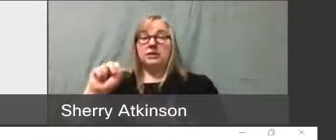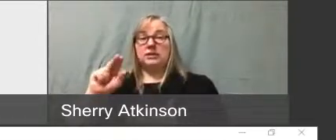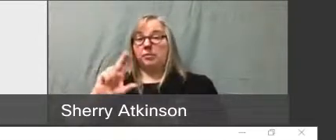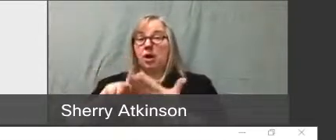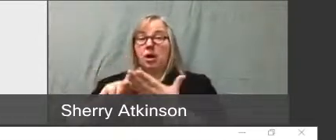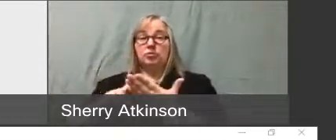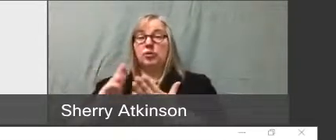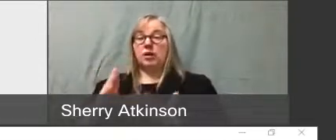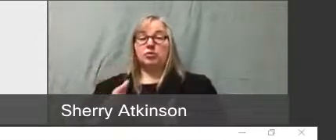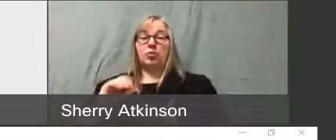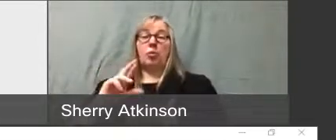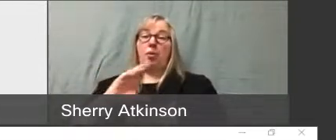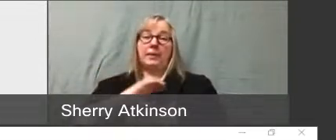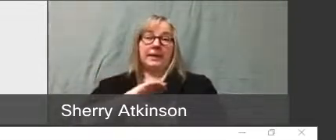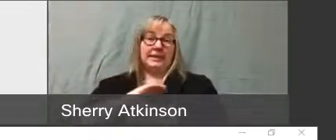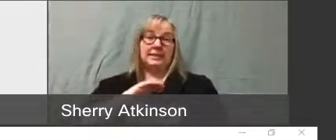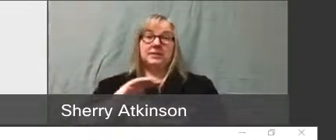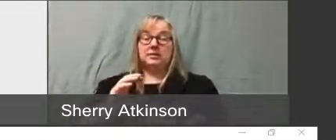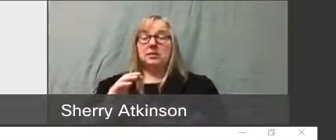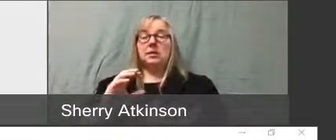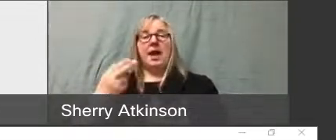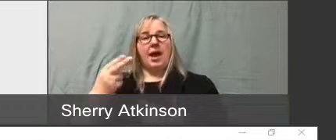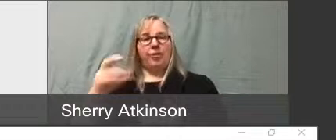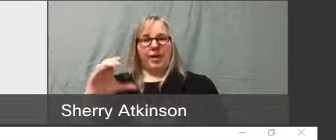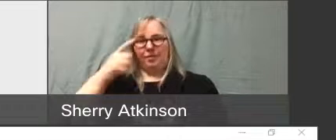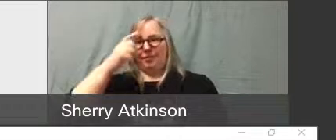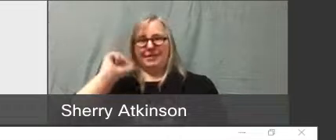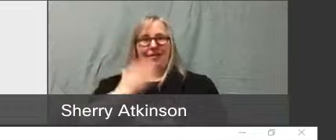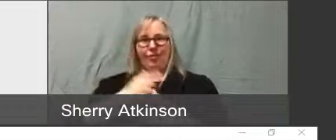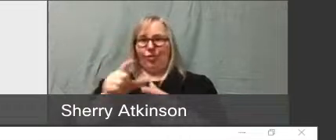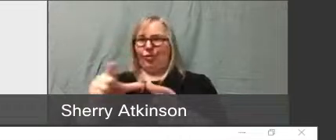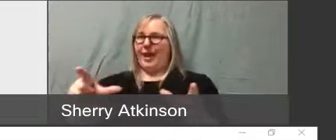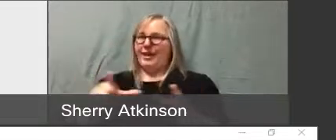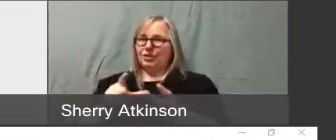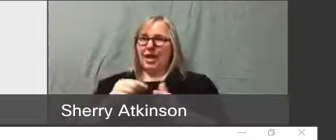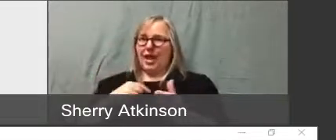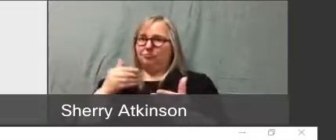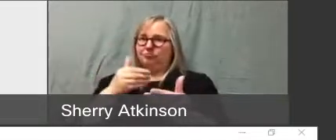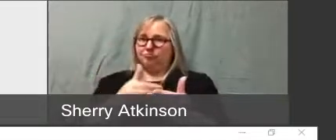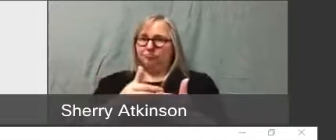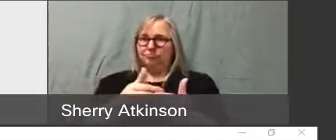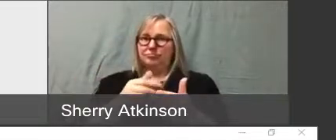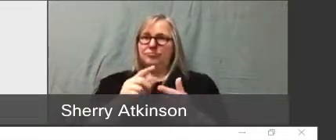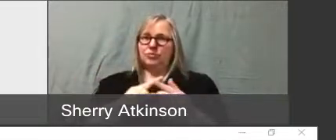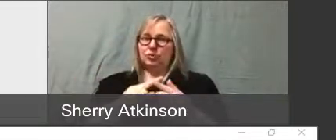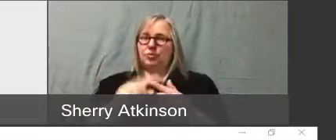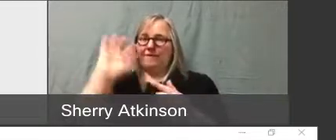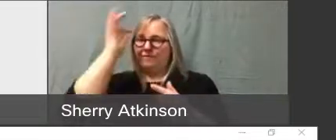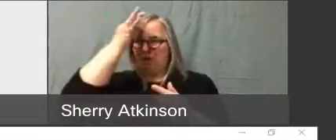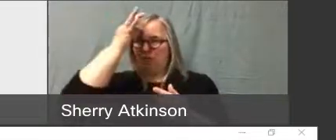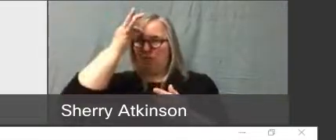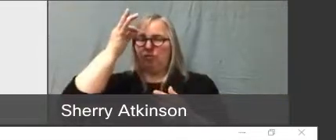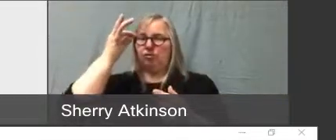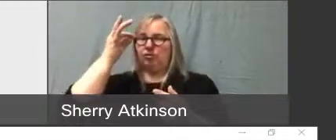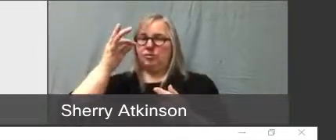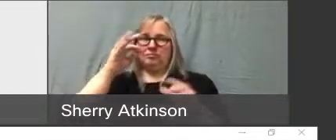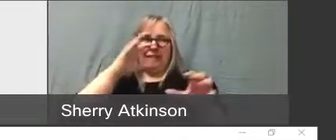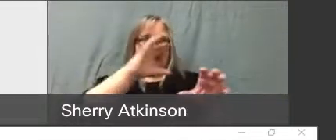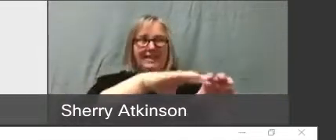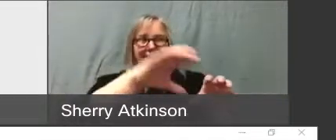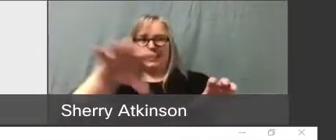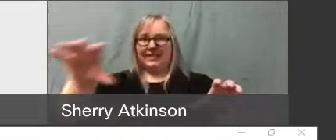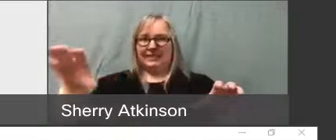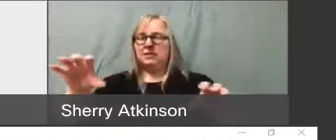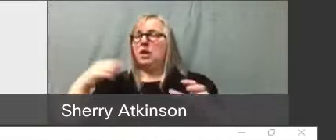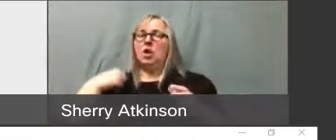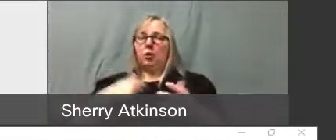So Howard County, because of our location and proximity to federal government entities, we did very